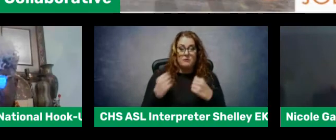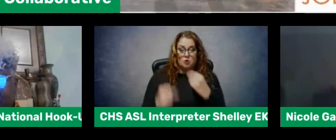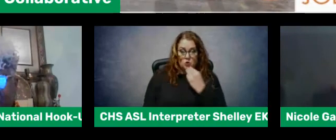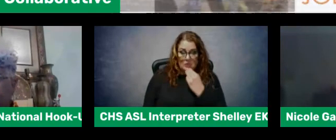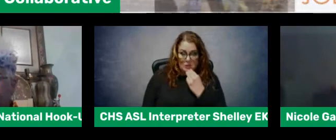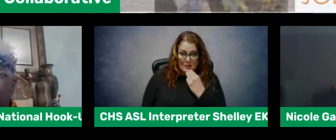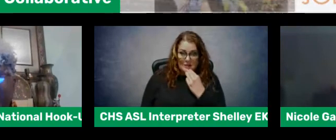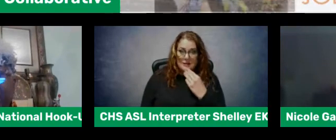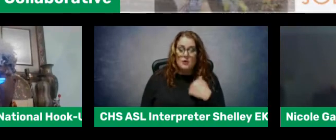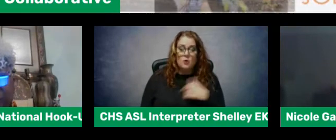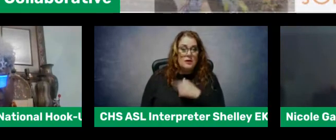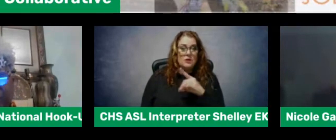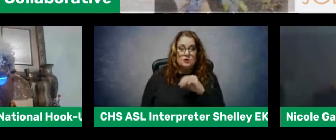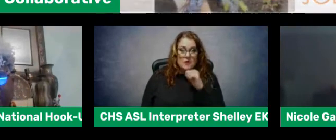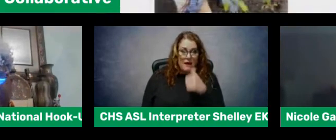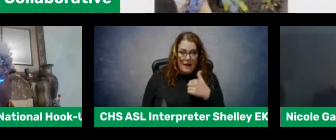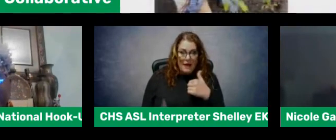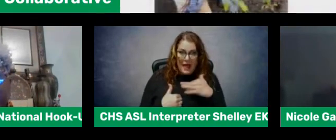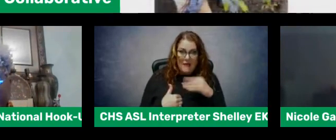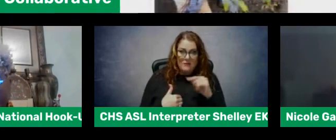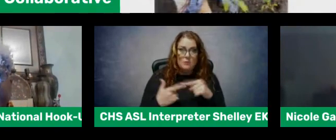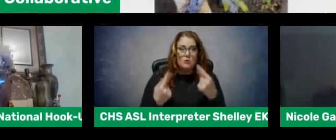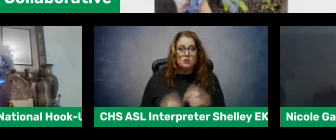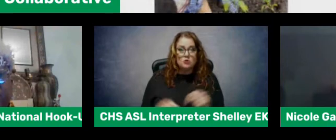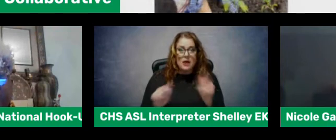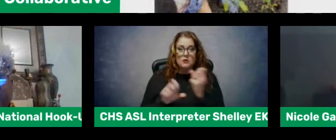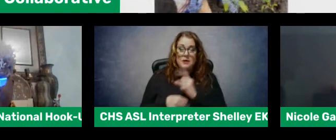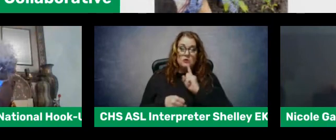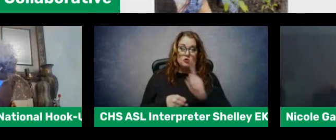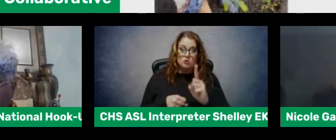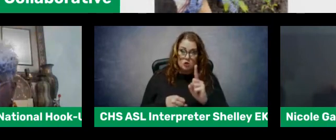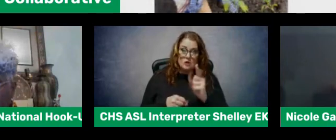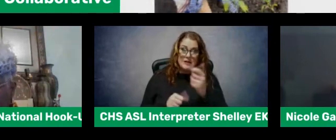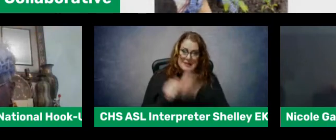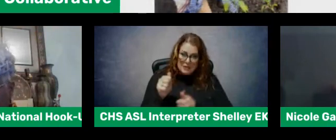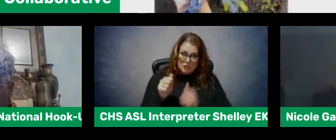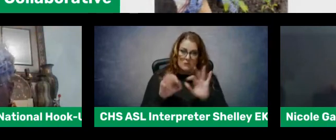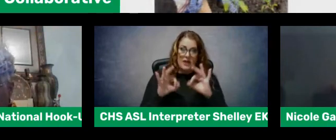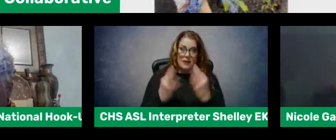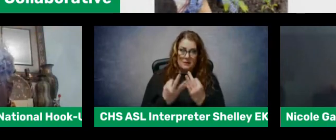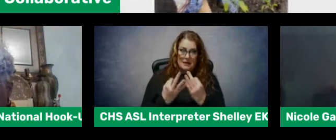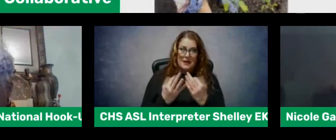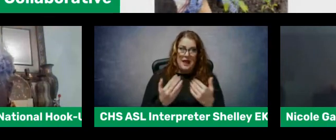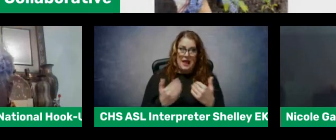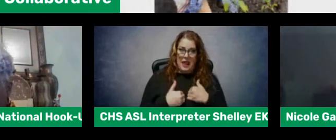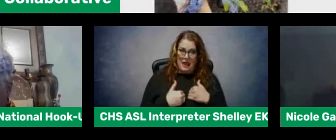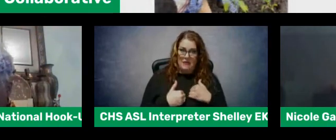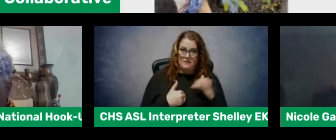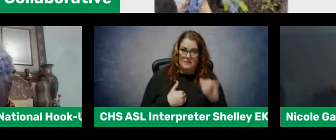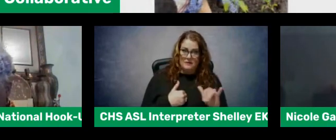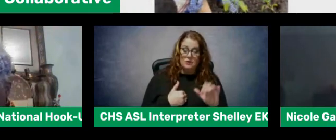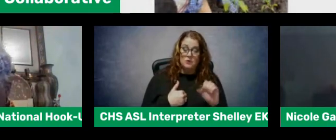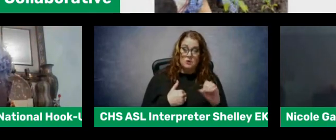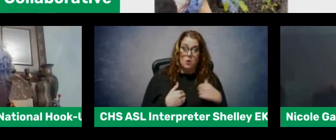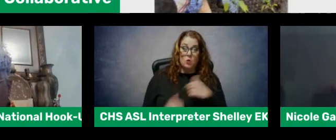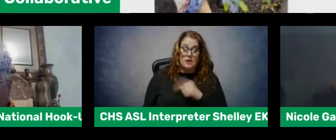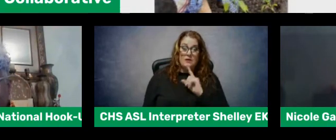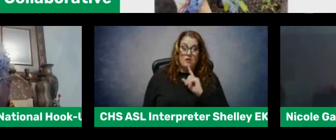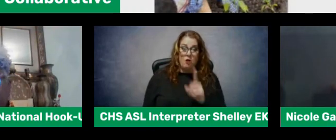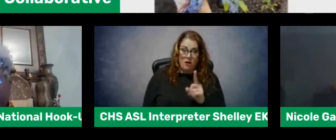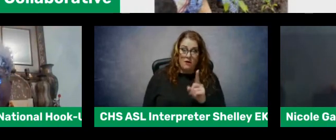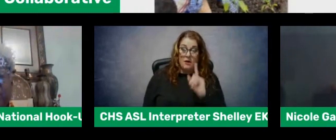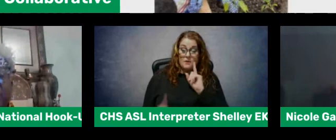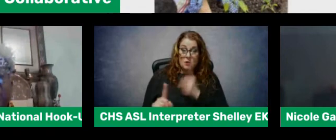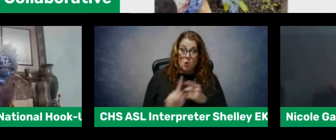We don't have it, but we are trying to make sure that each family do have. So the